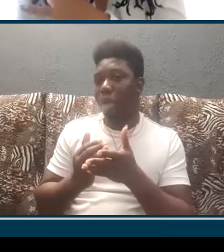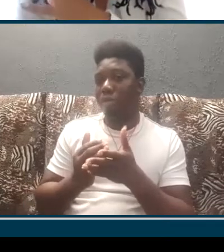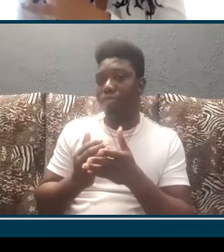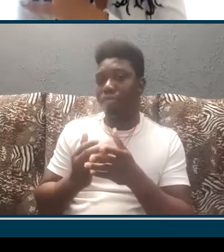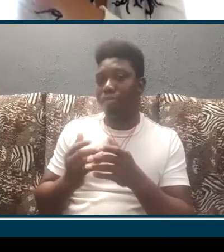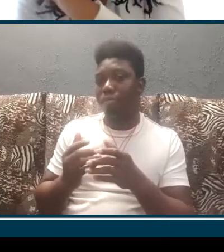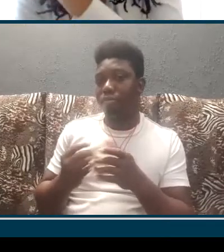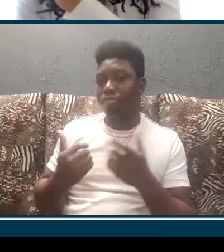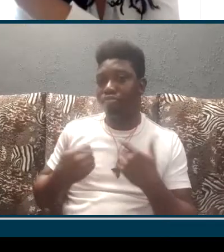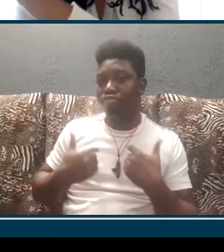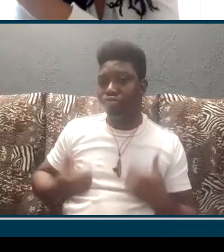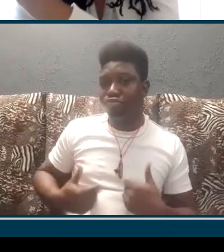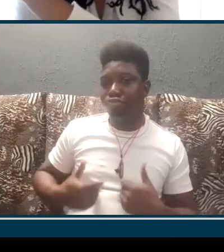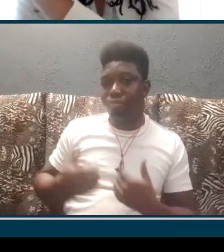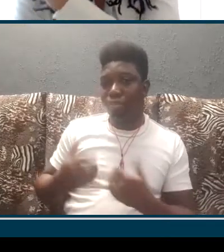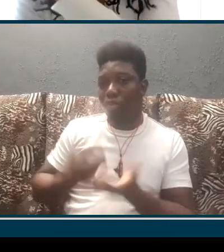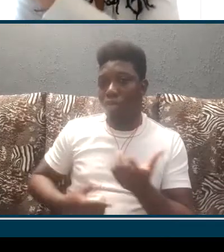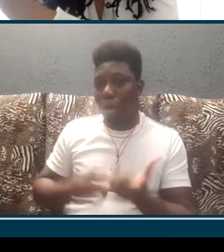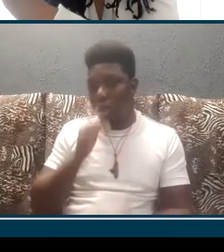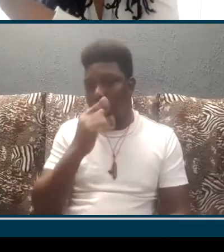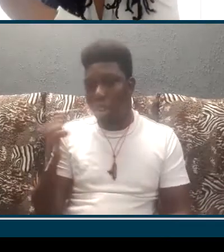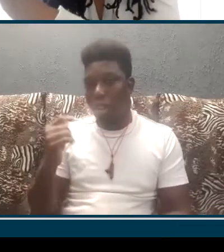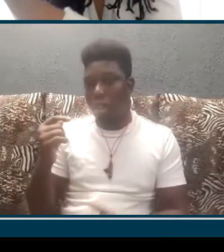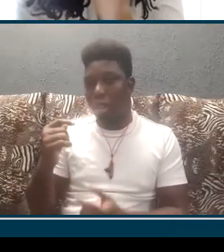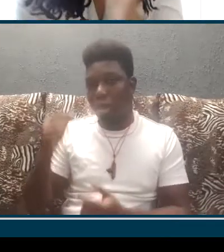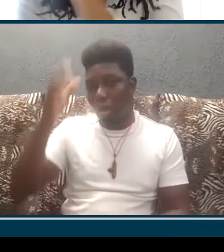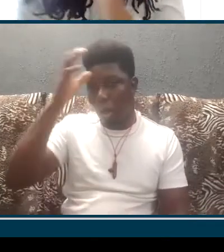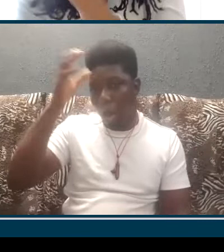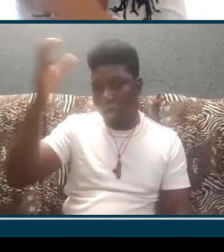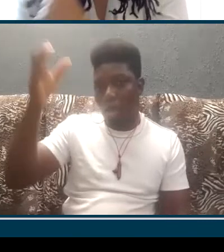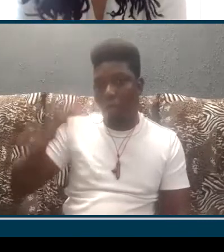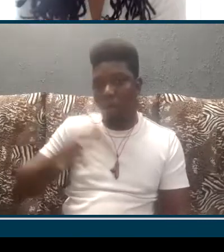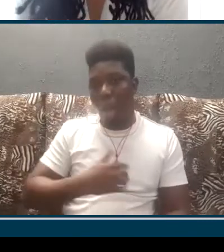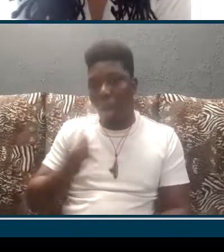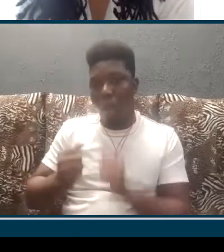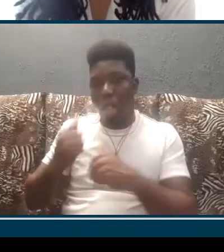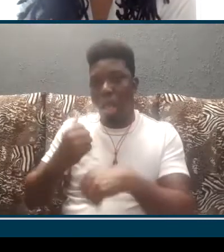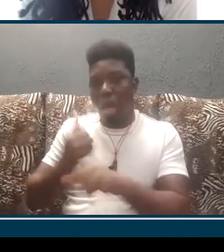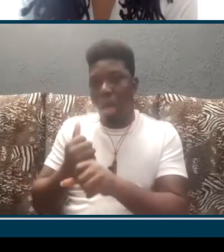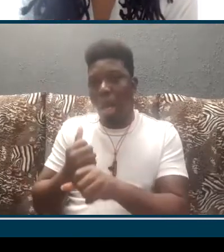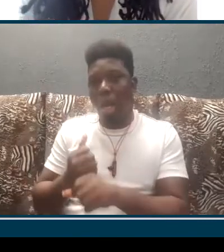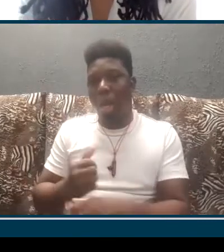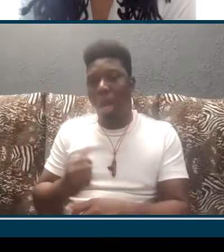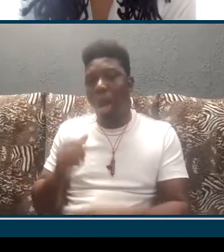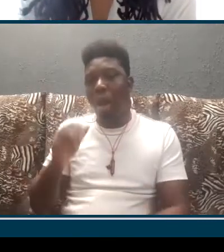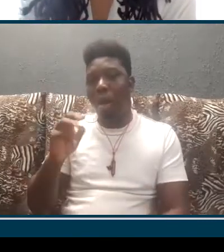the construct of neurodivergence or neuroatypical? What does that even mean?